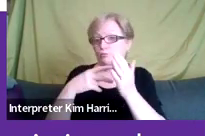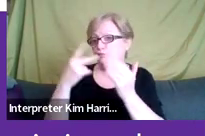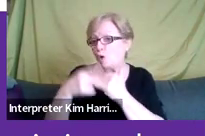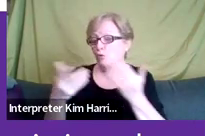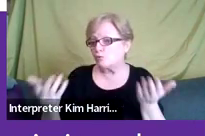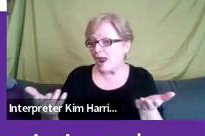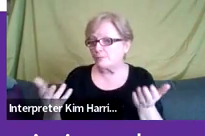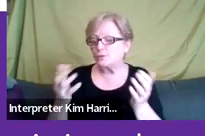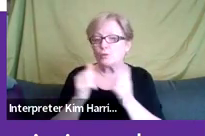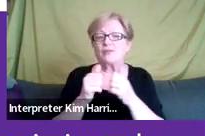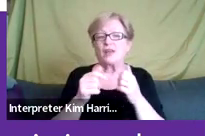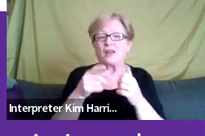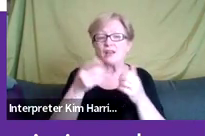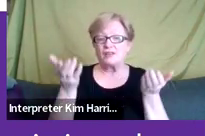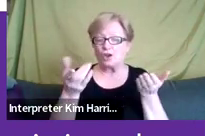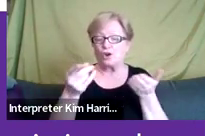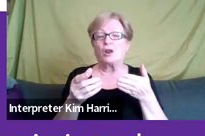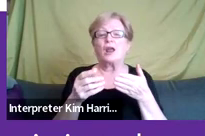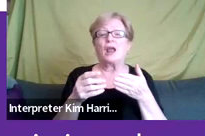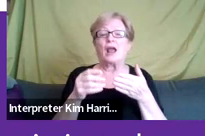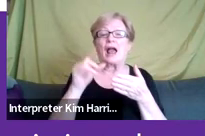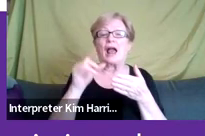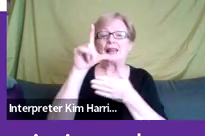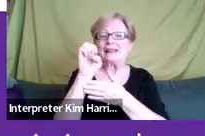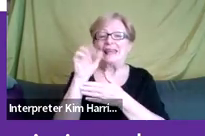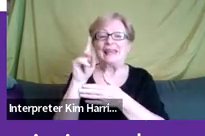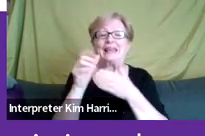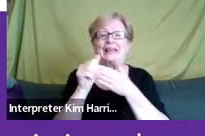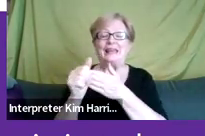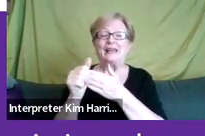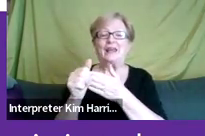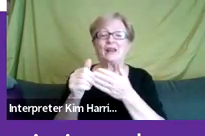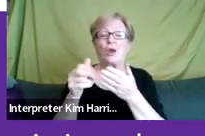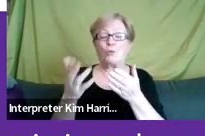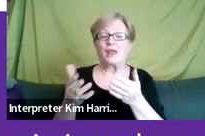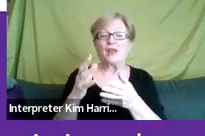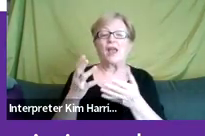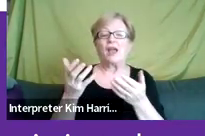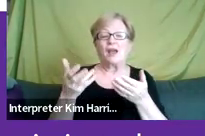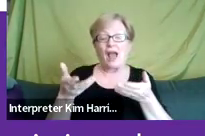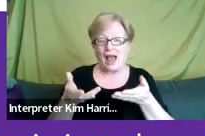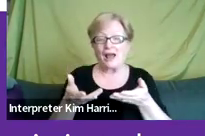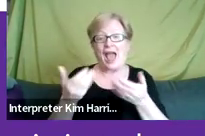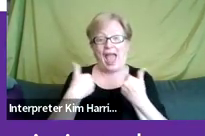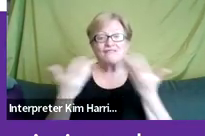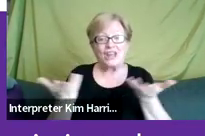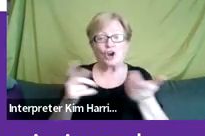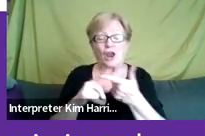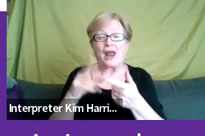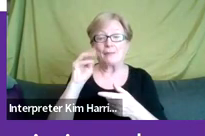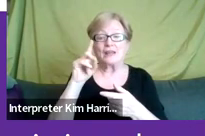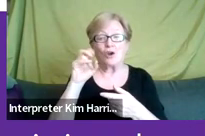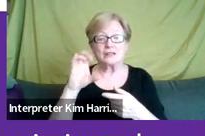like LEAD that we currently offer the MDRC, I partake in that. I've also developed leadership